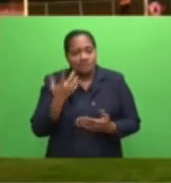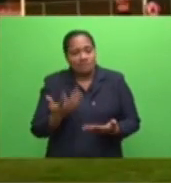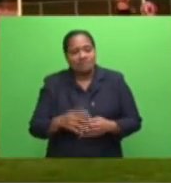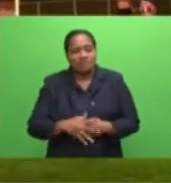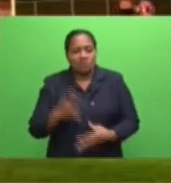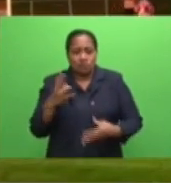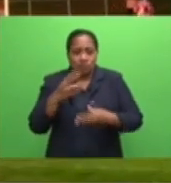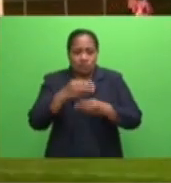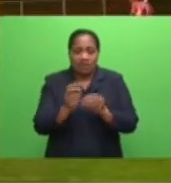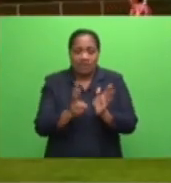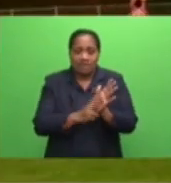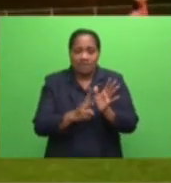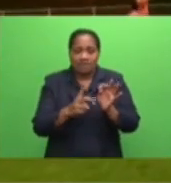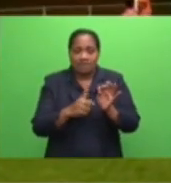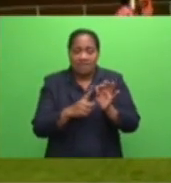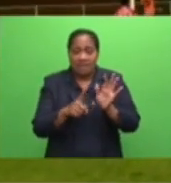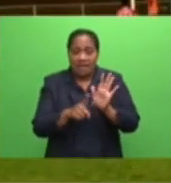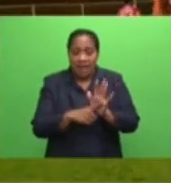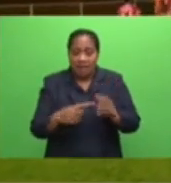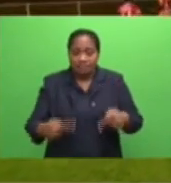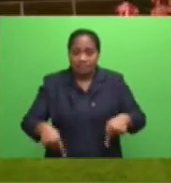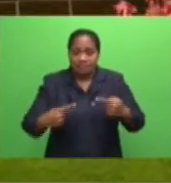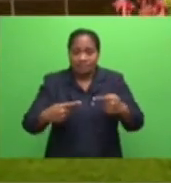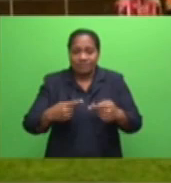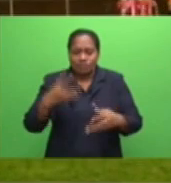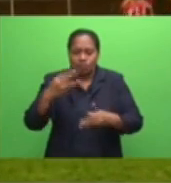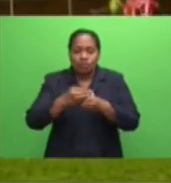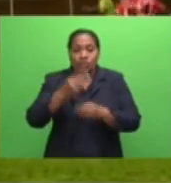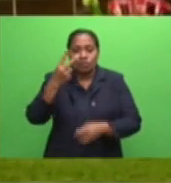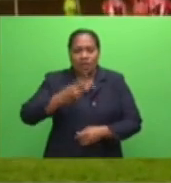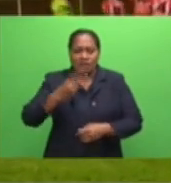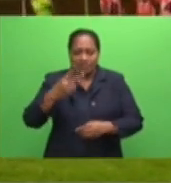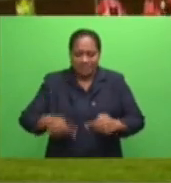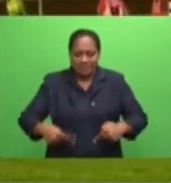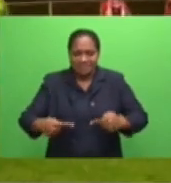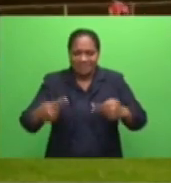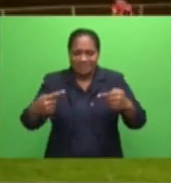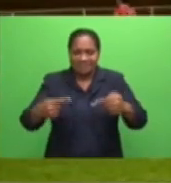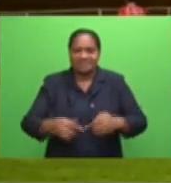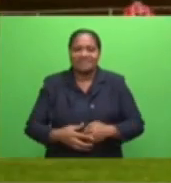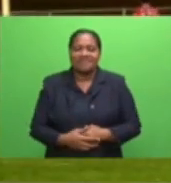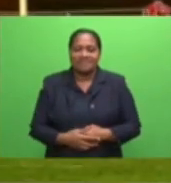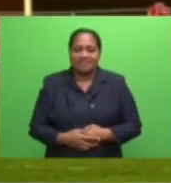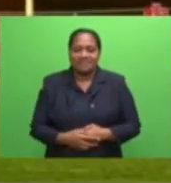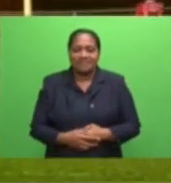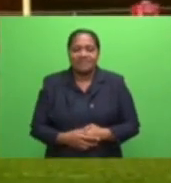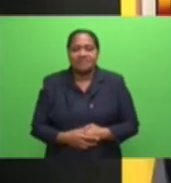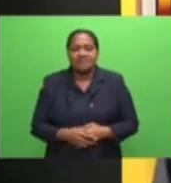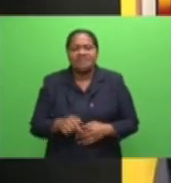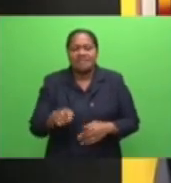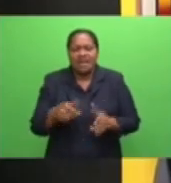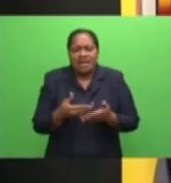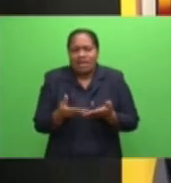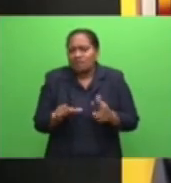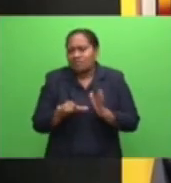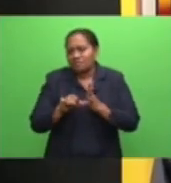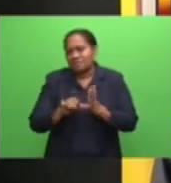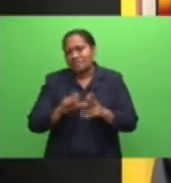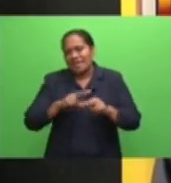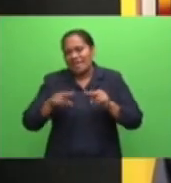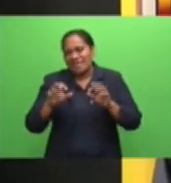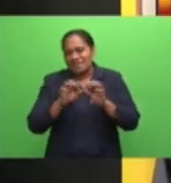VPL matches will be aired live and free on FBC Sports. It's a testament to the fact how hard the FBC team is